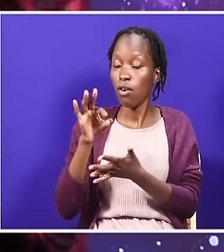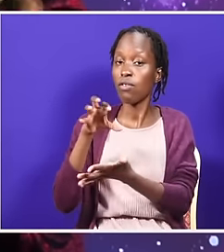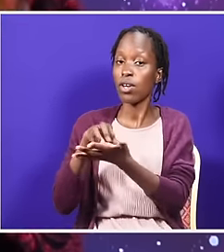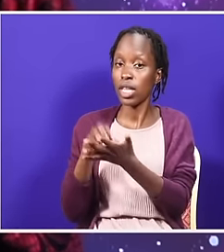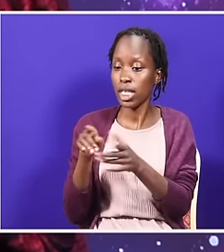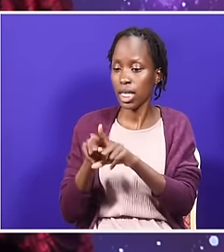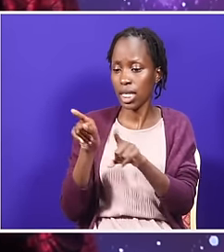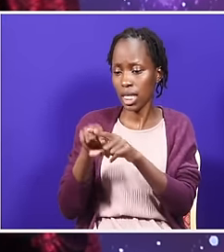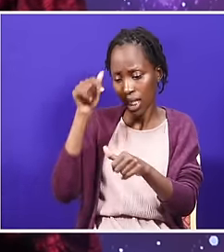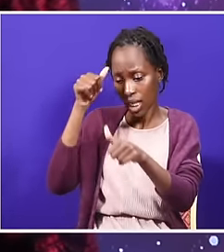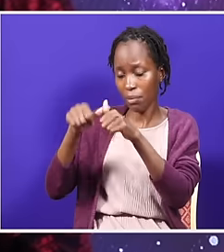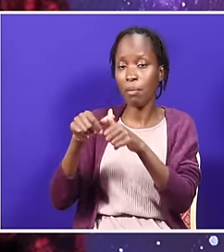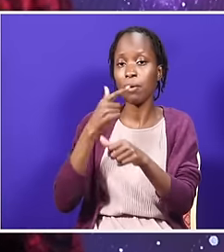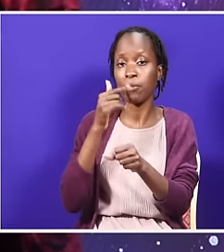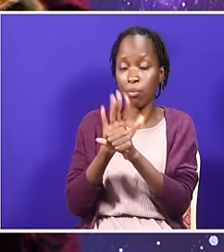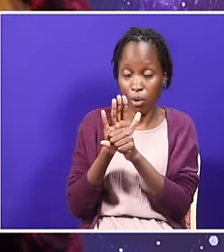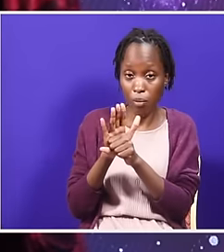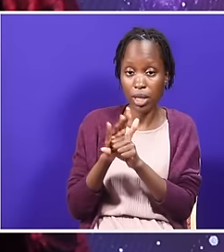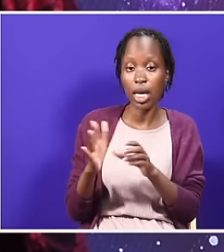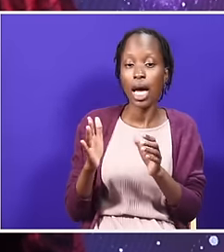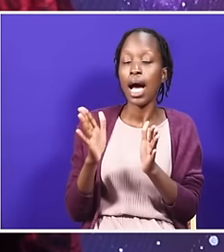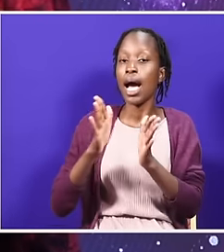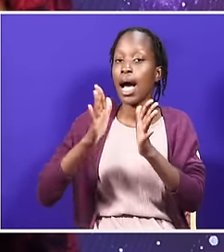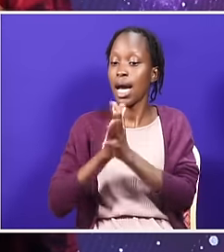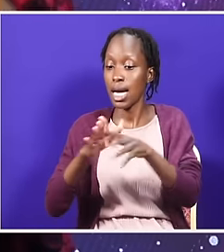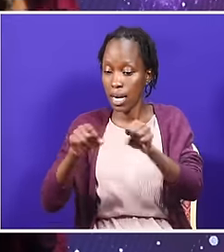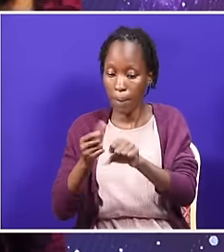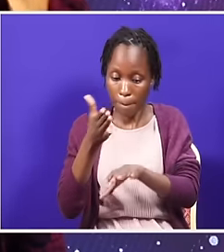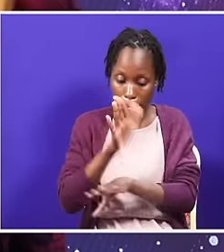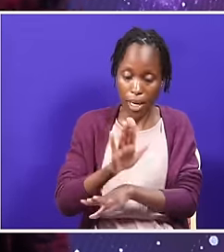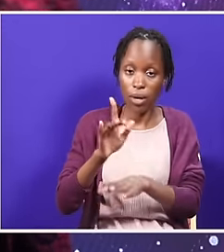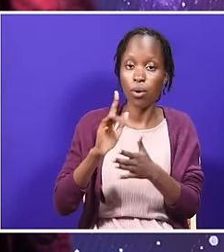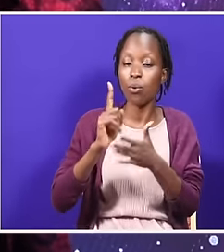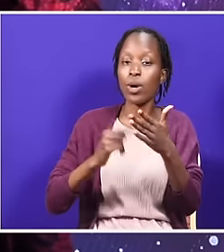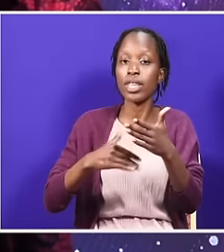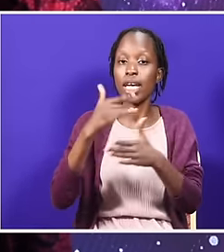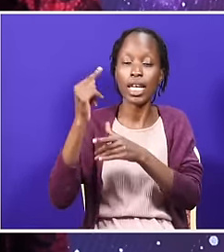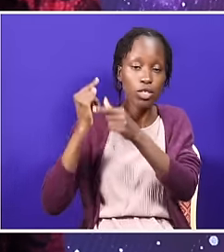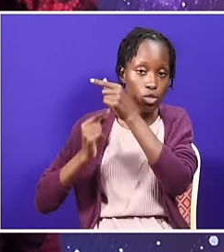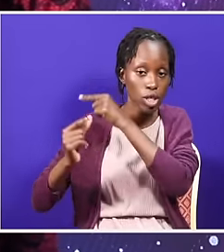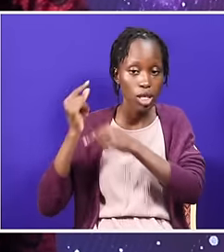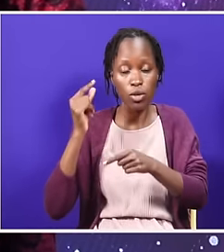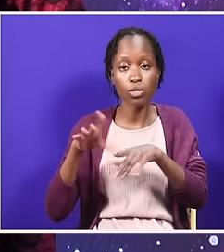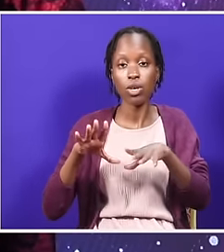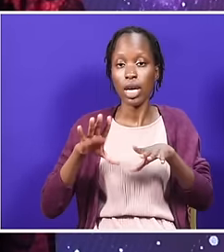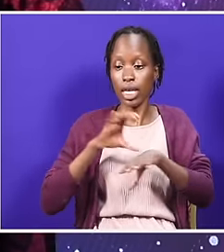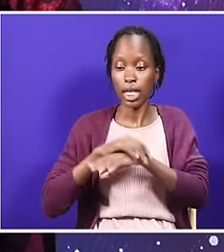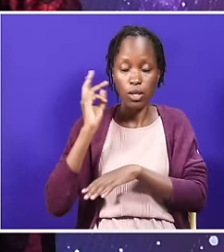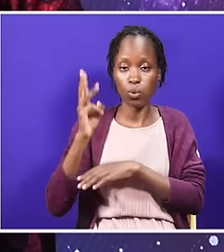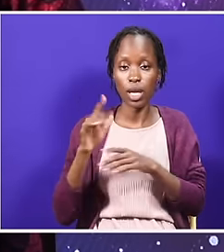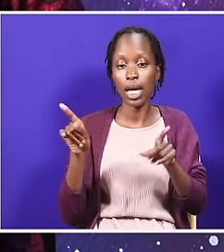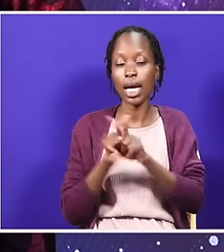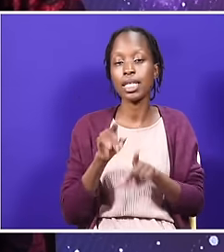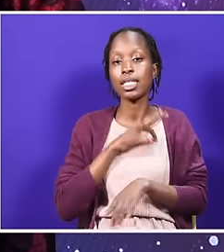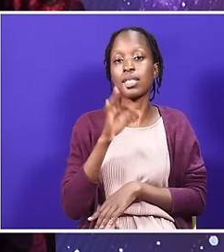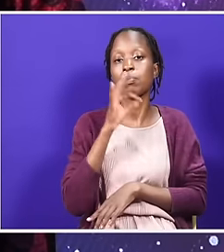remember, to rehearse the promise, and to reclaim what the next generation would receive as their